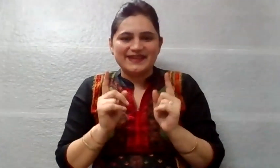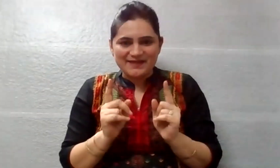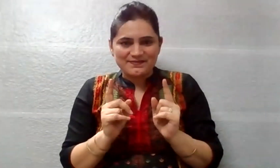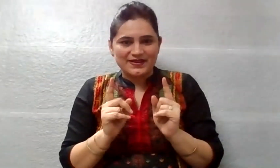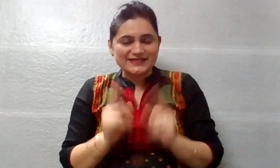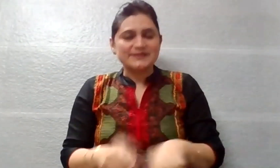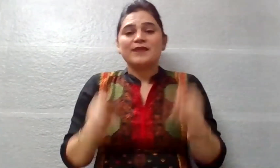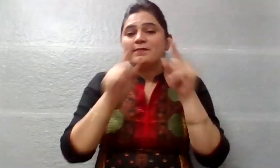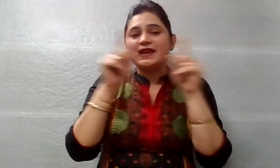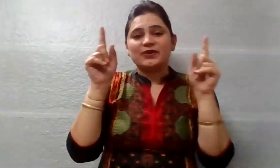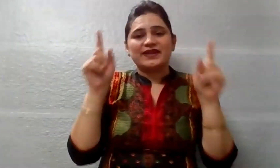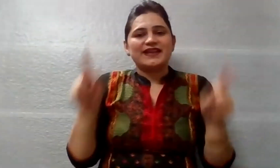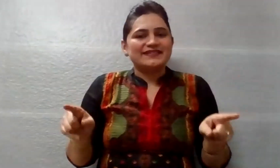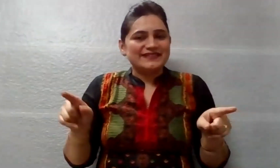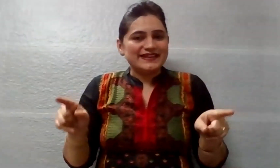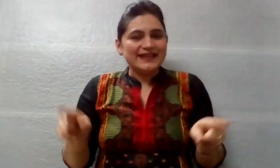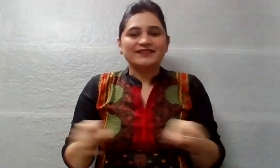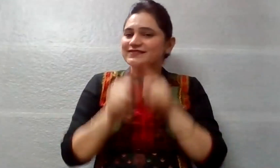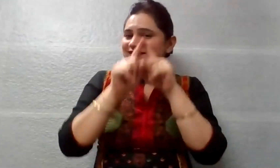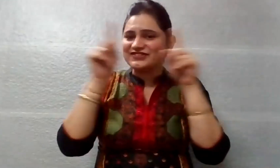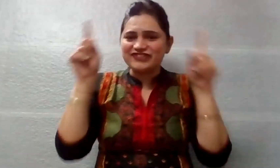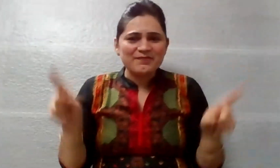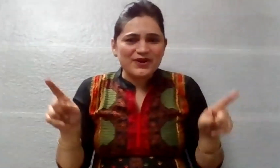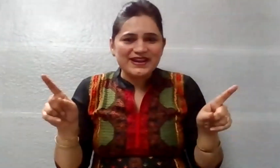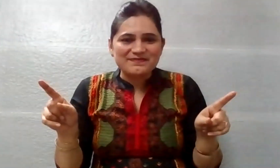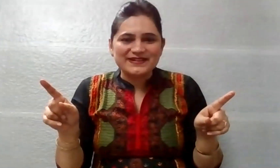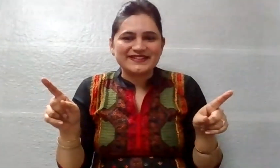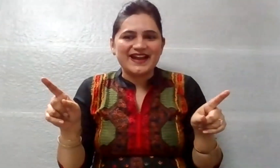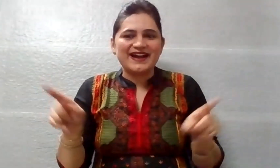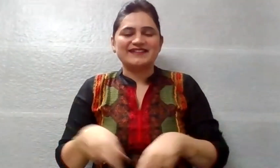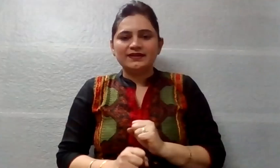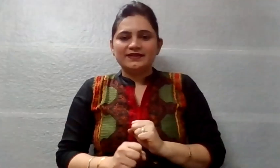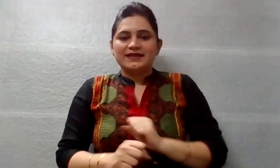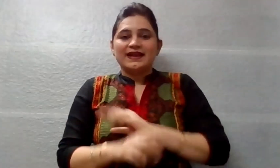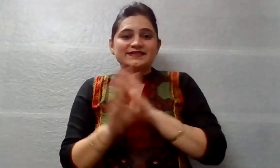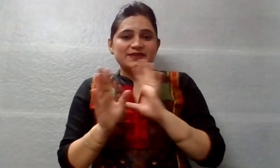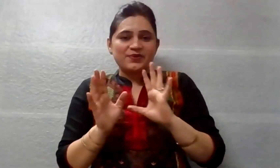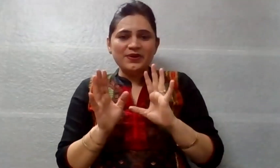recite the numbers by looking at the Jumbo number chart.